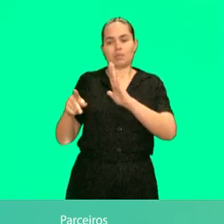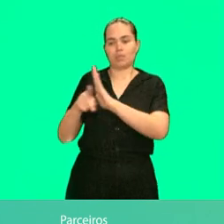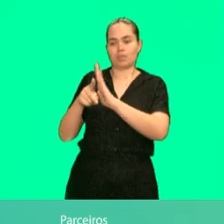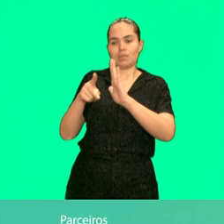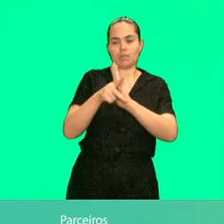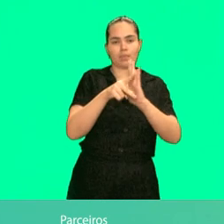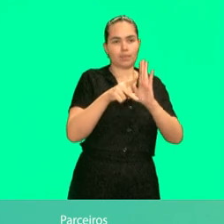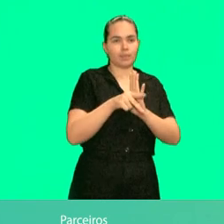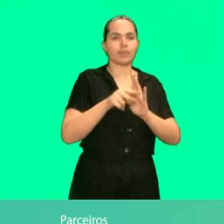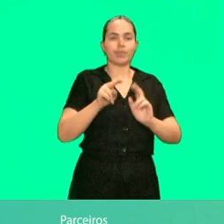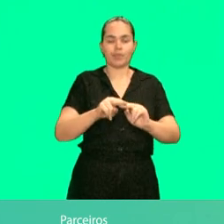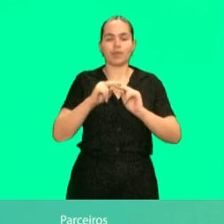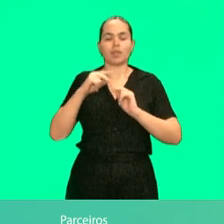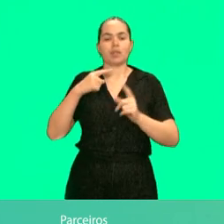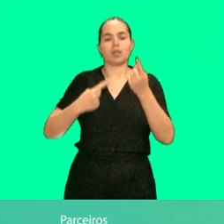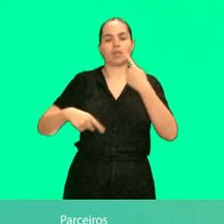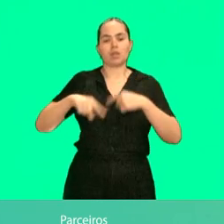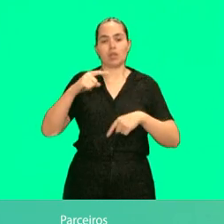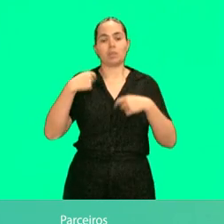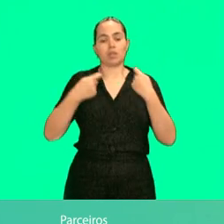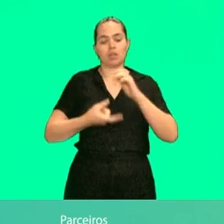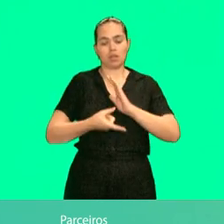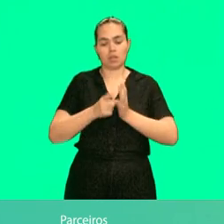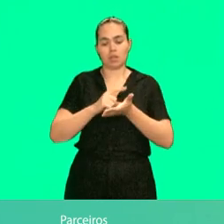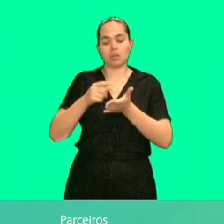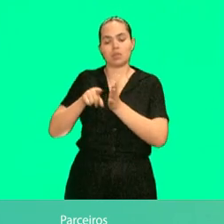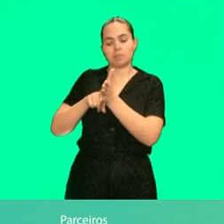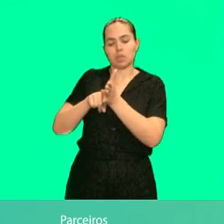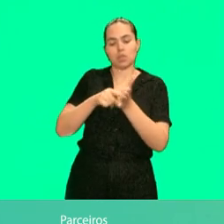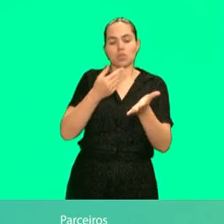processes mapped. But each process